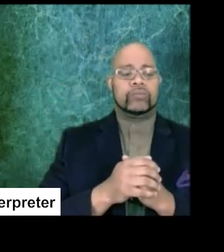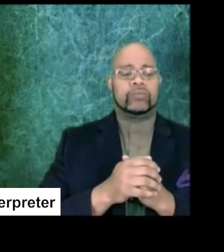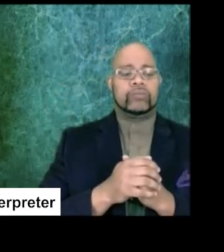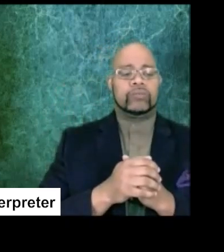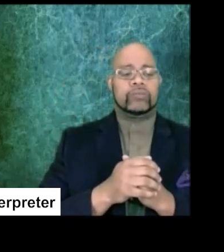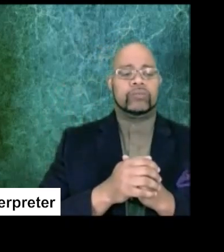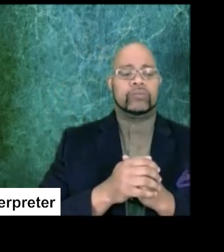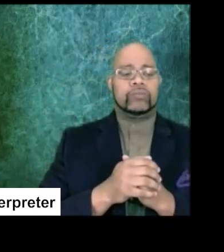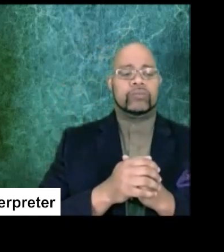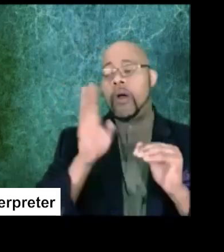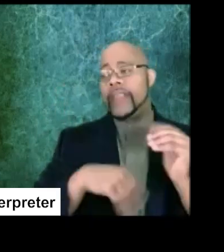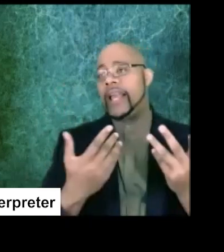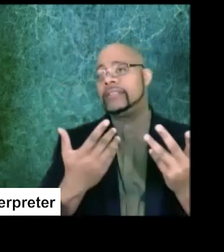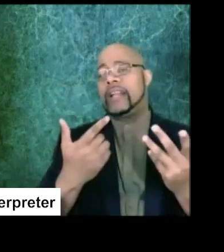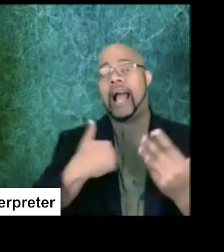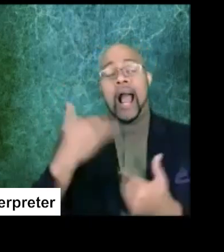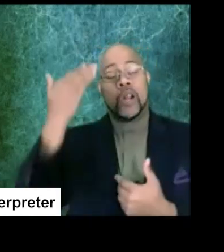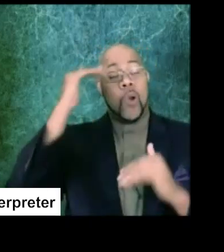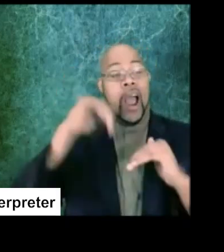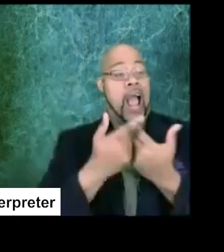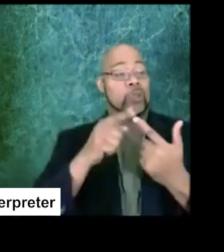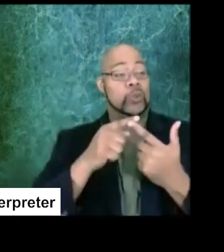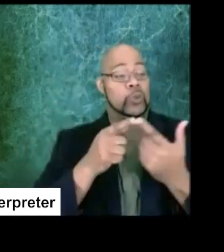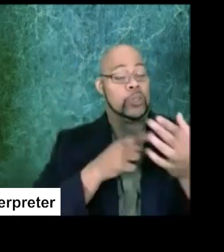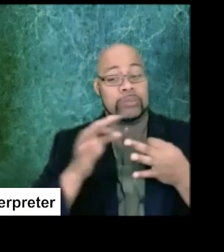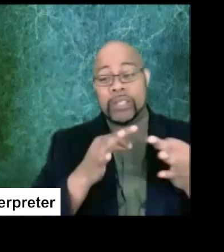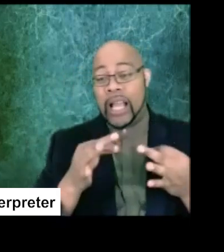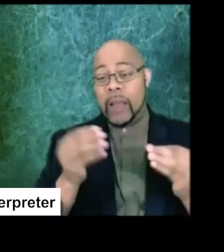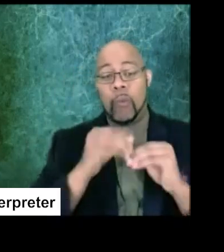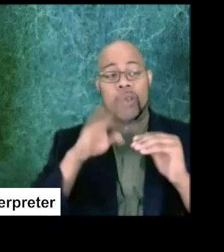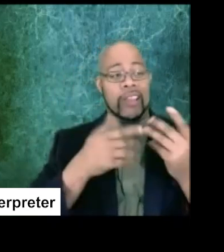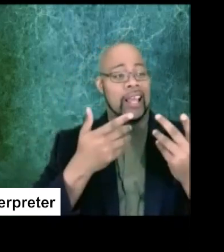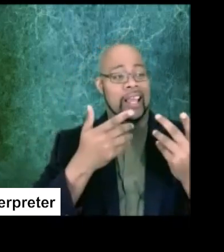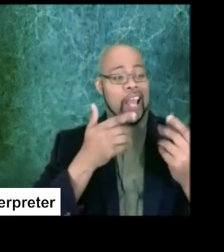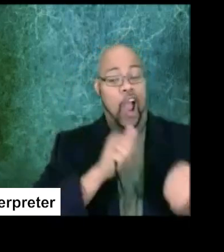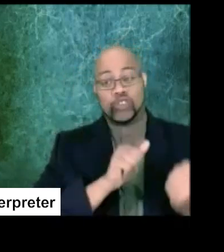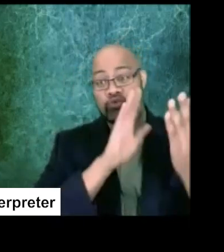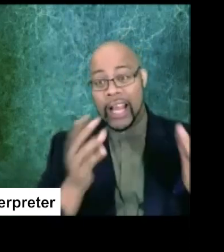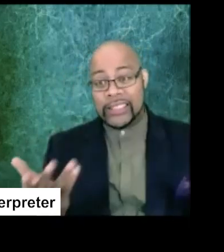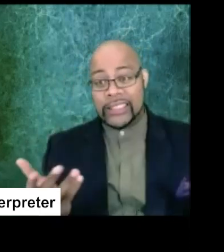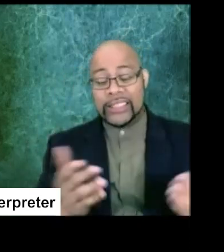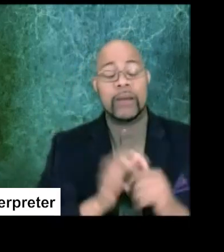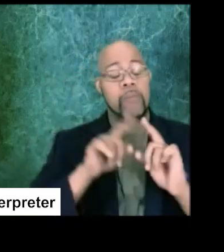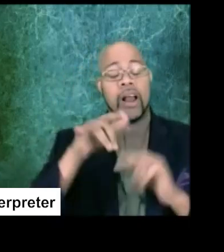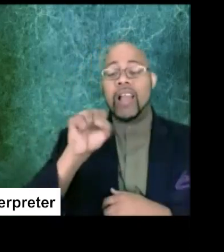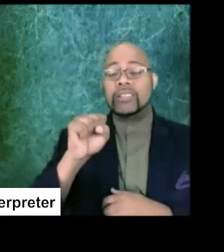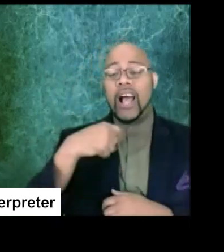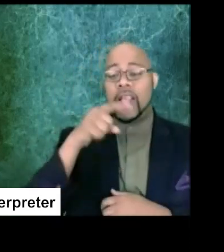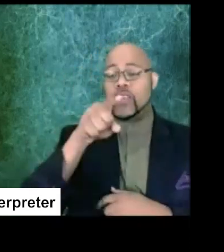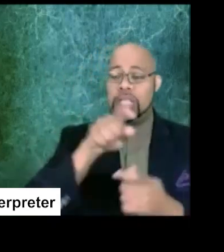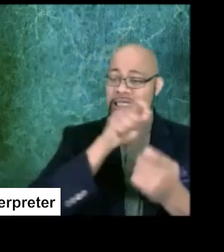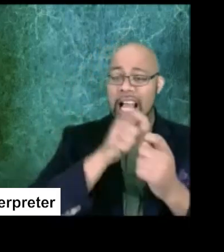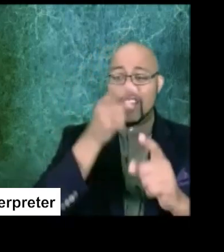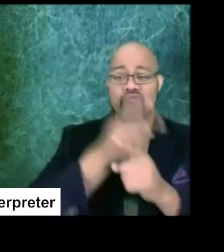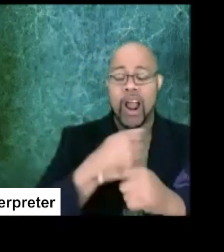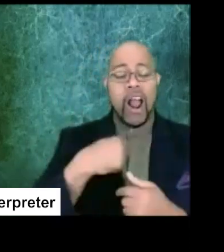Honestly, more than I even know how to enumerate, much less address. But yes, I think you're exactly right.